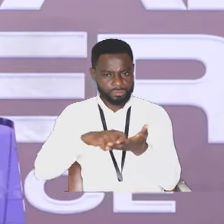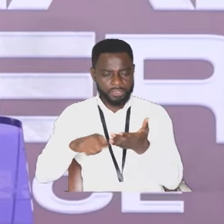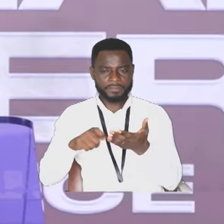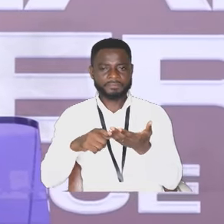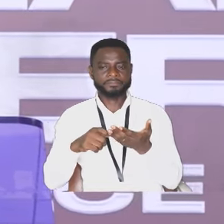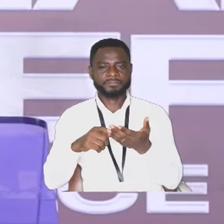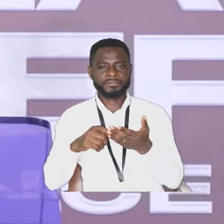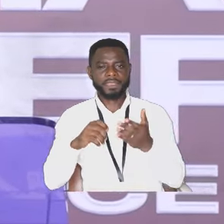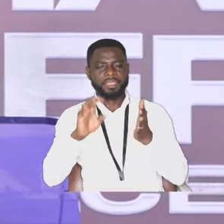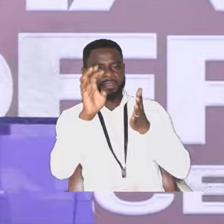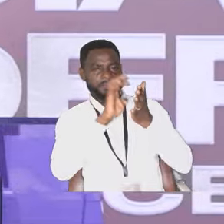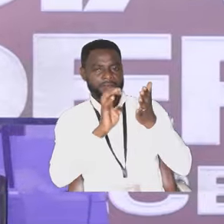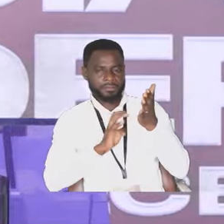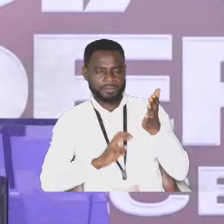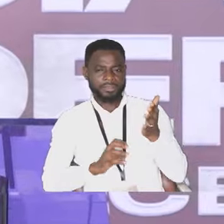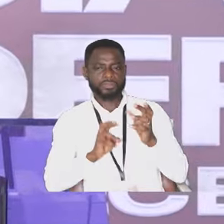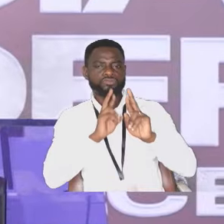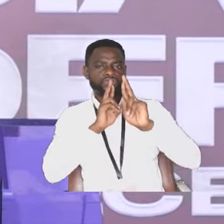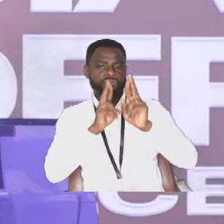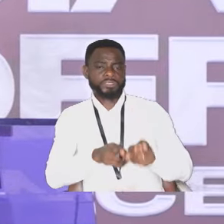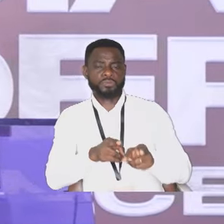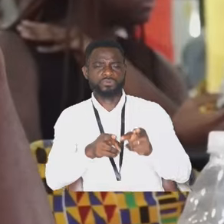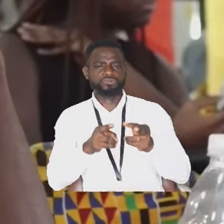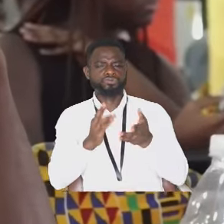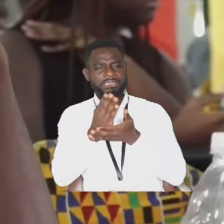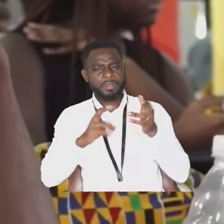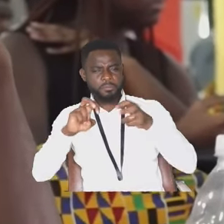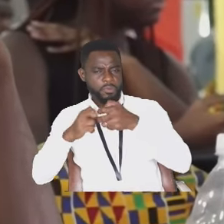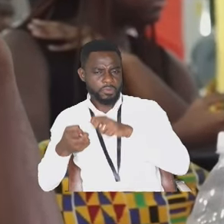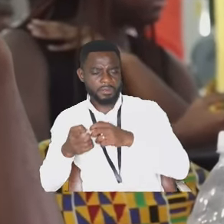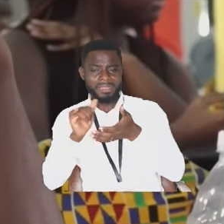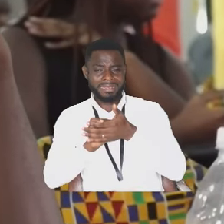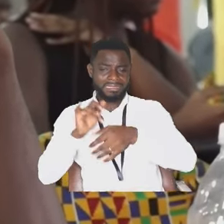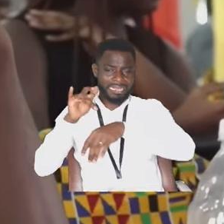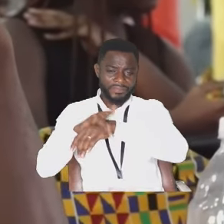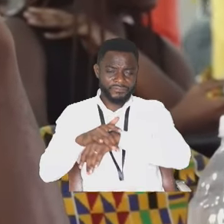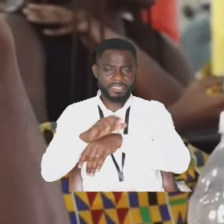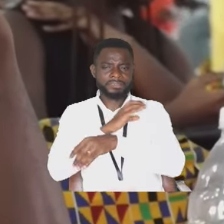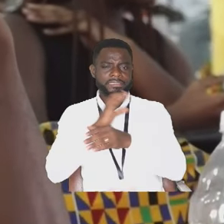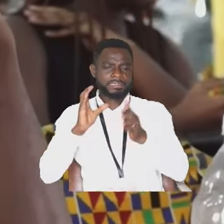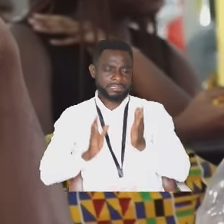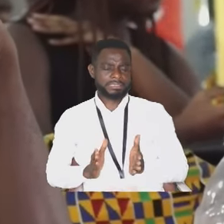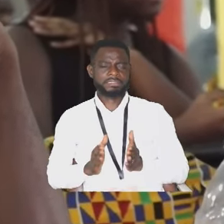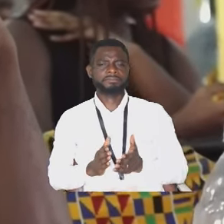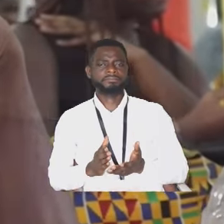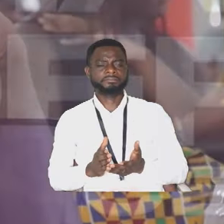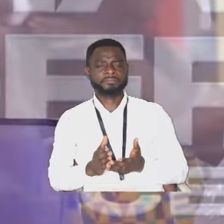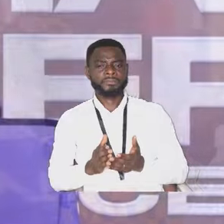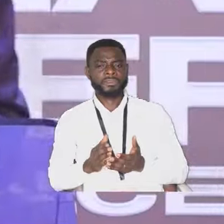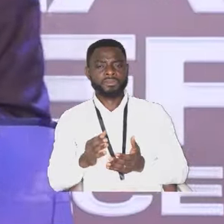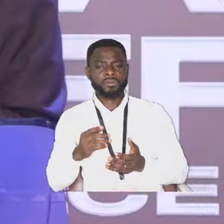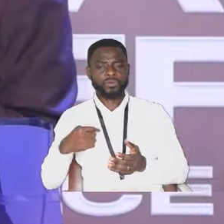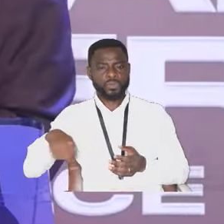articles to respond to a situation that tends to affect Christianity? We are all